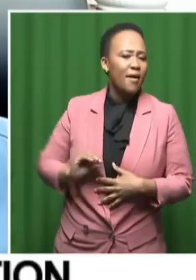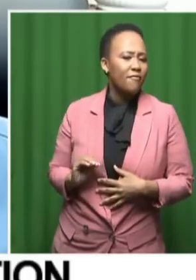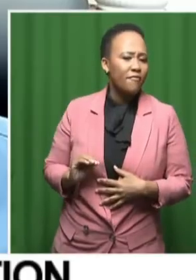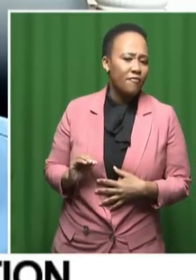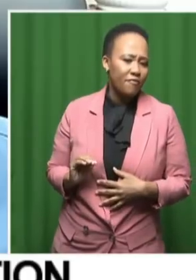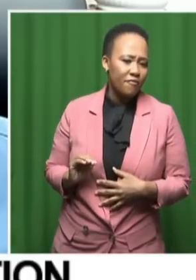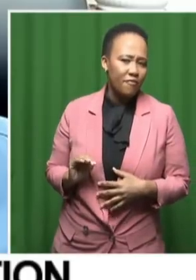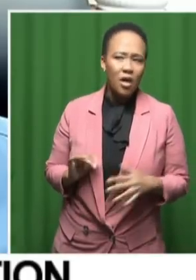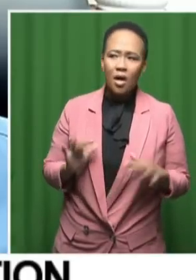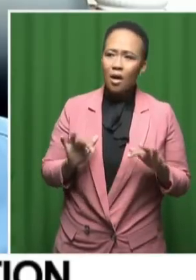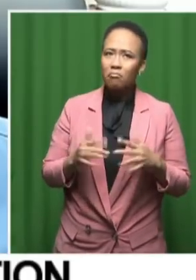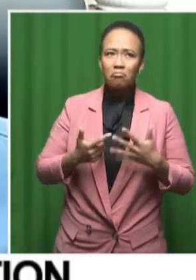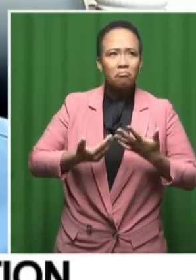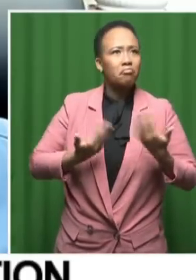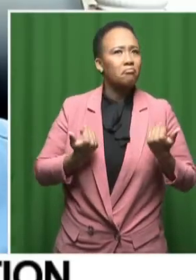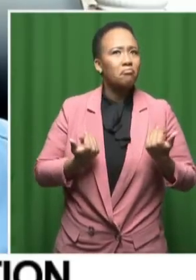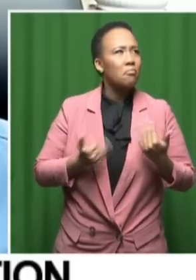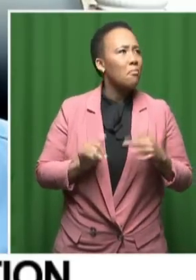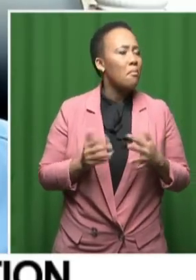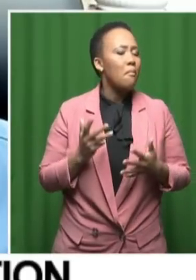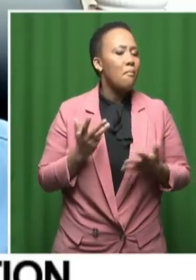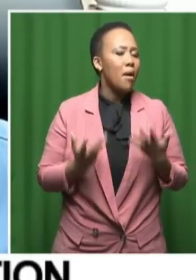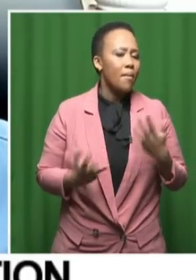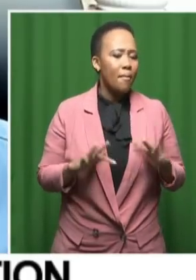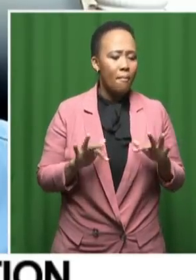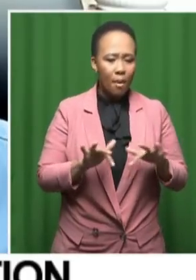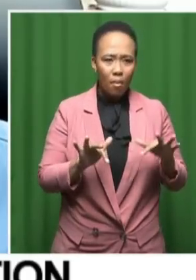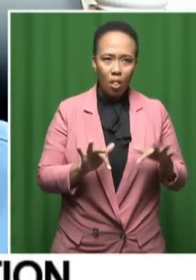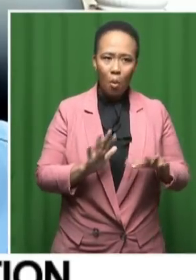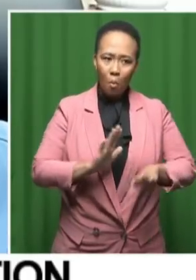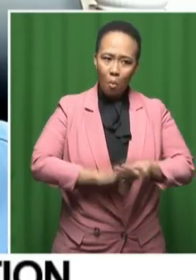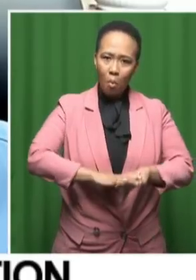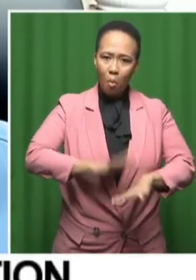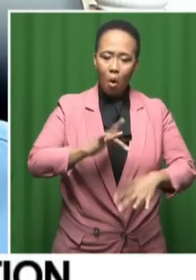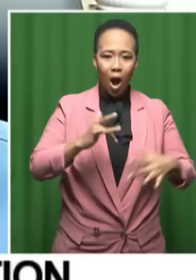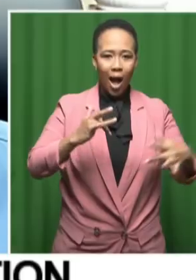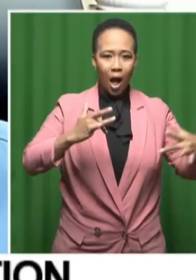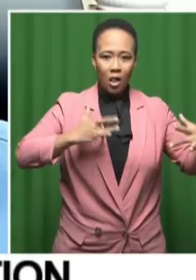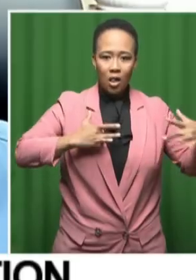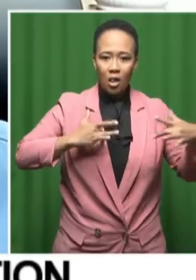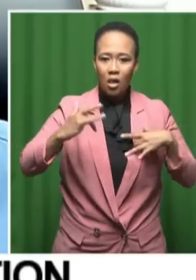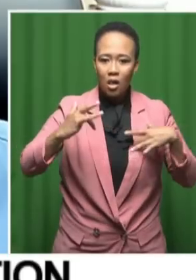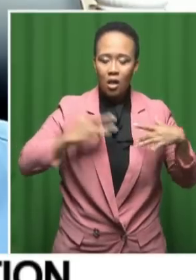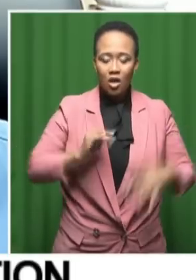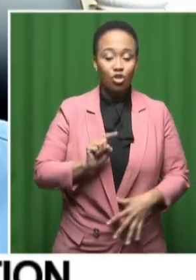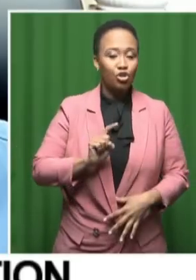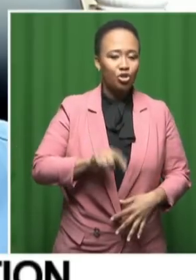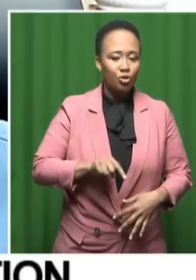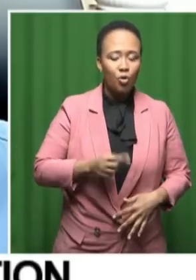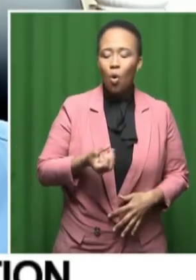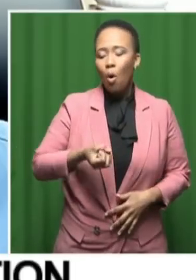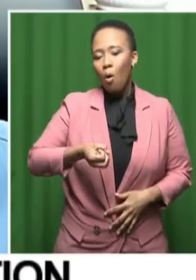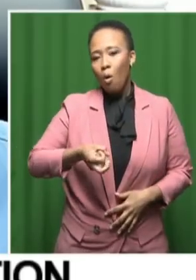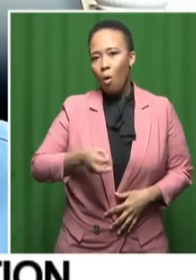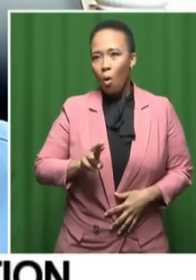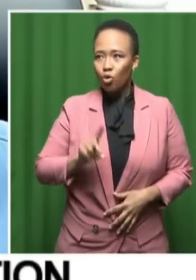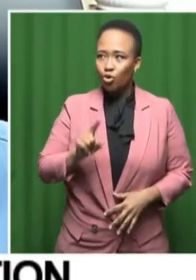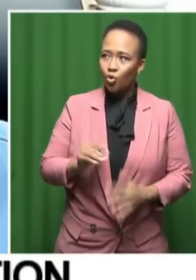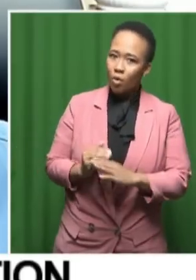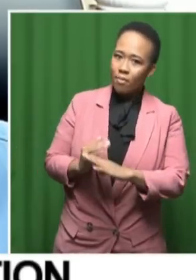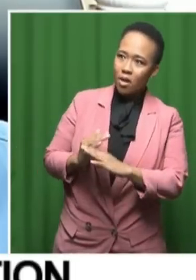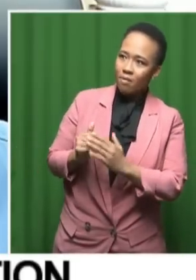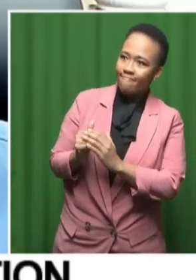whether people should generally be more concerned, whether they should be taking more precautionary measures. You